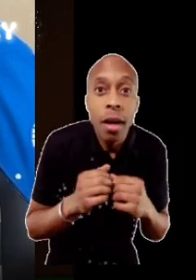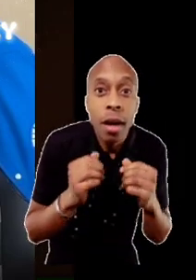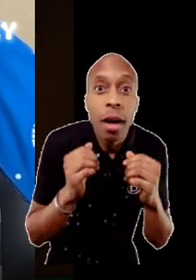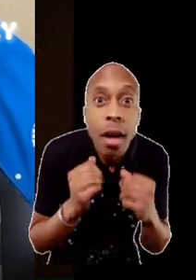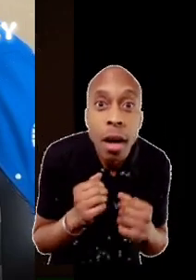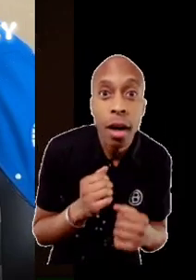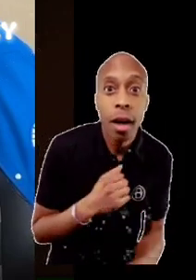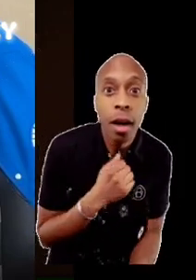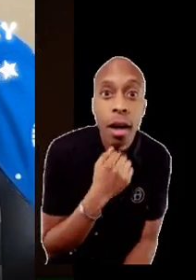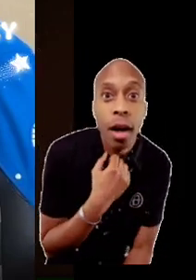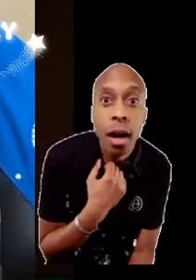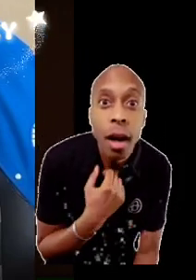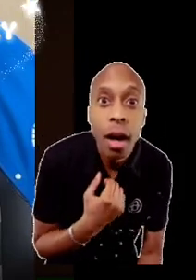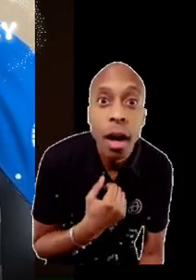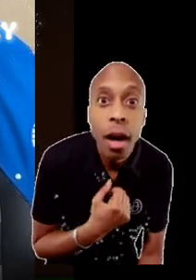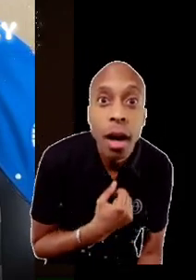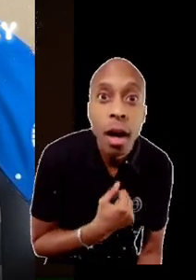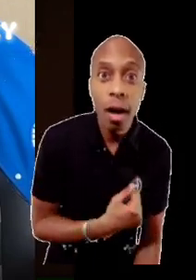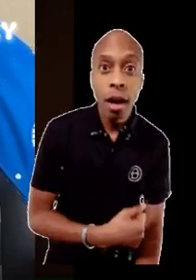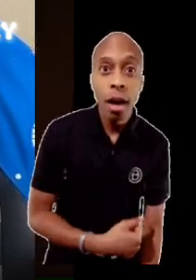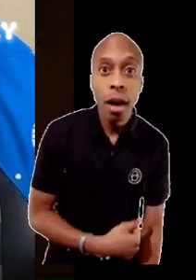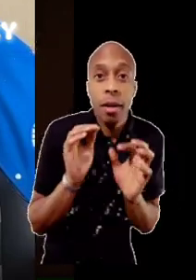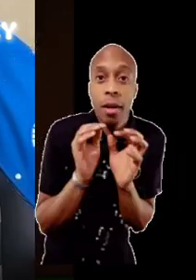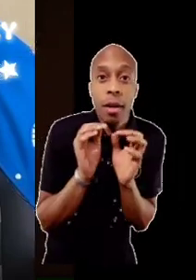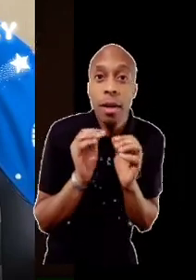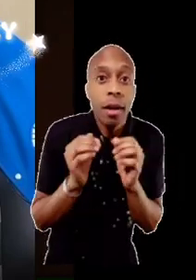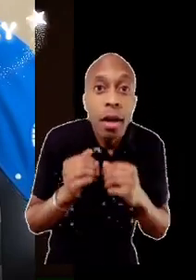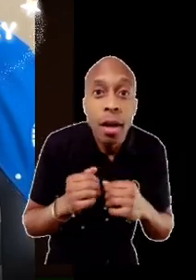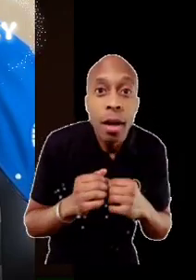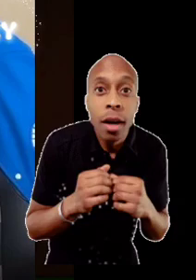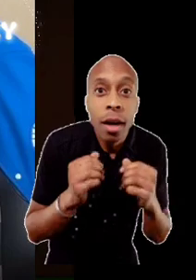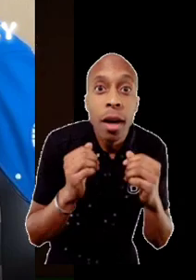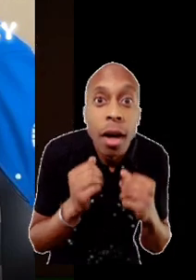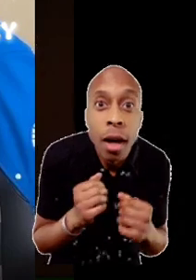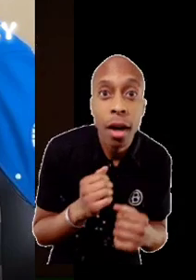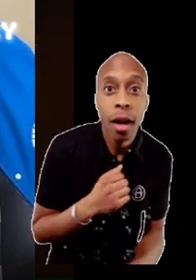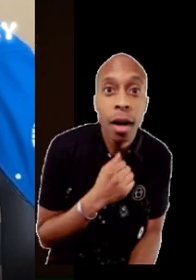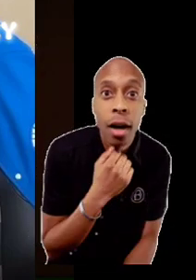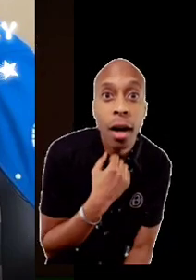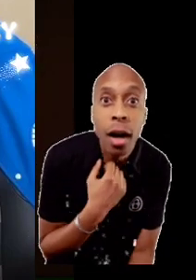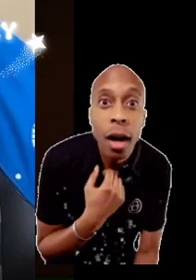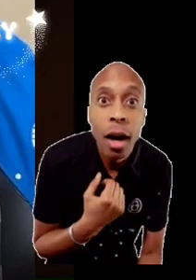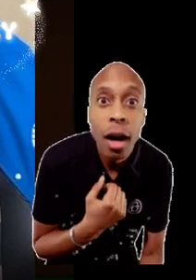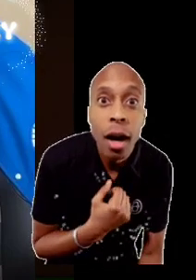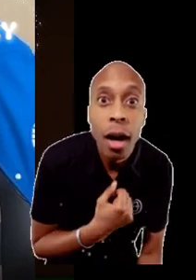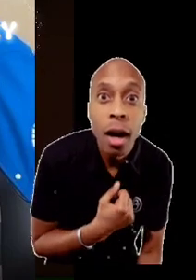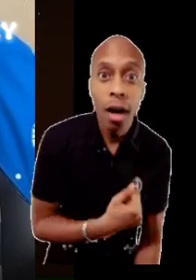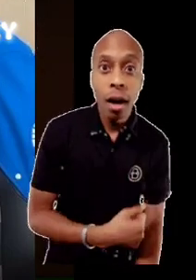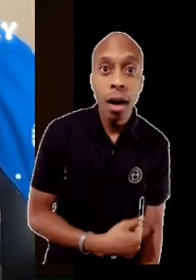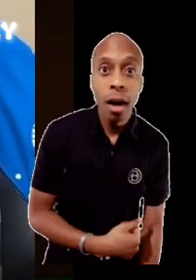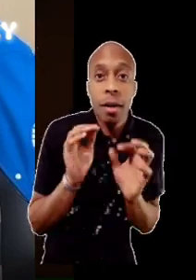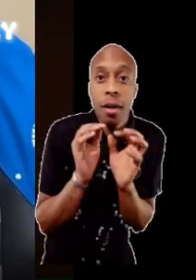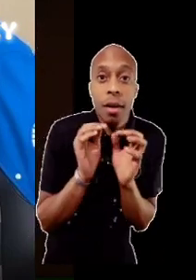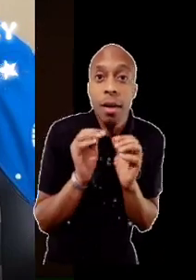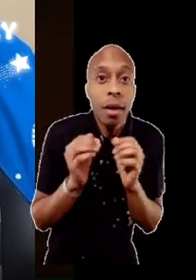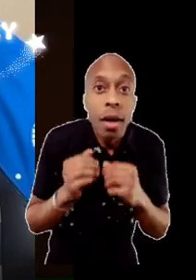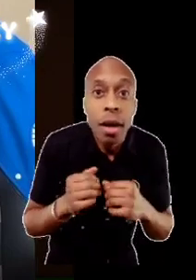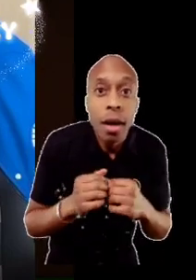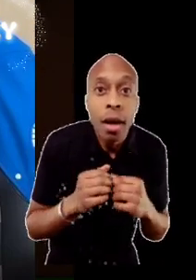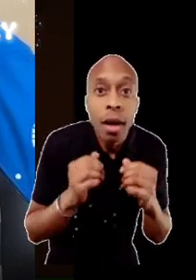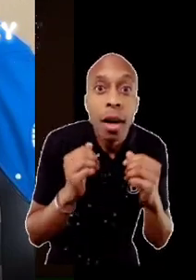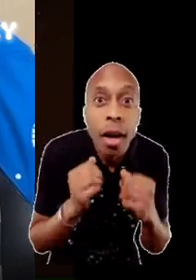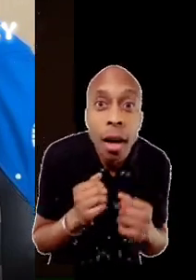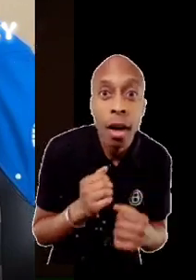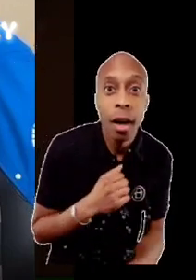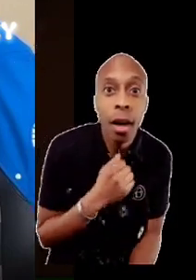on social media. When the people get to them name and them finally do it over to them again, I will sit full force